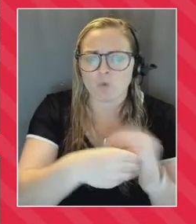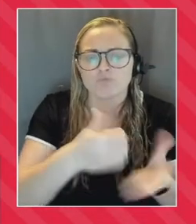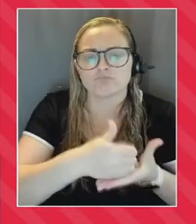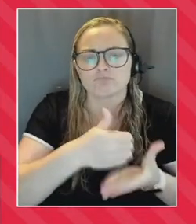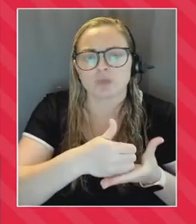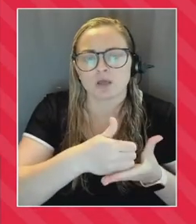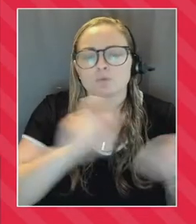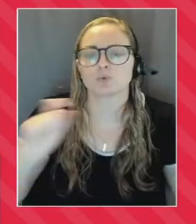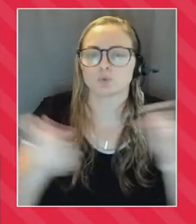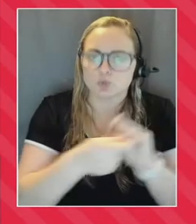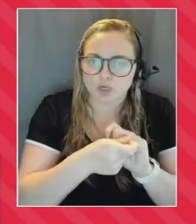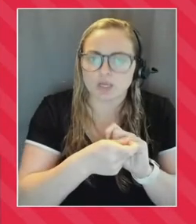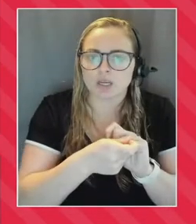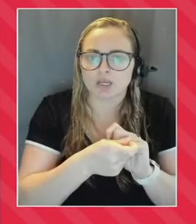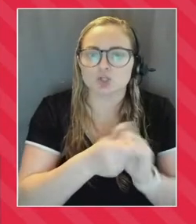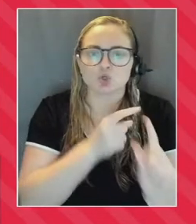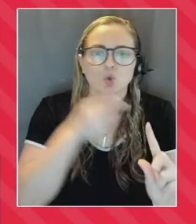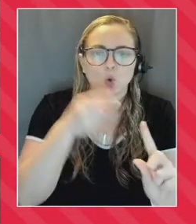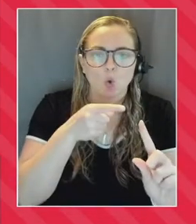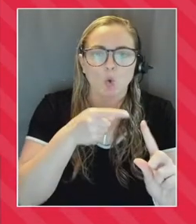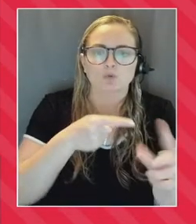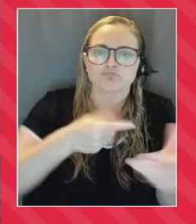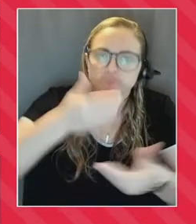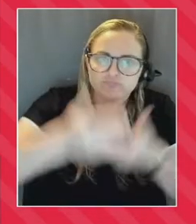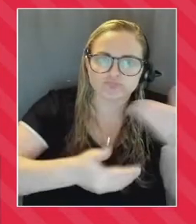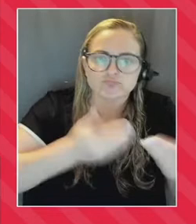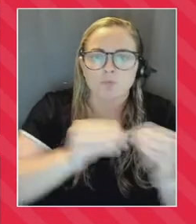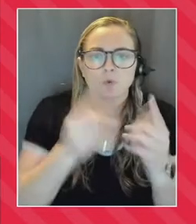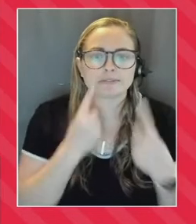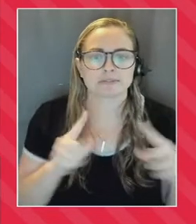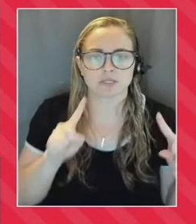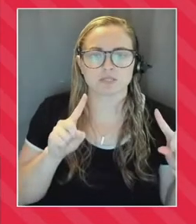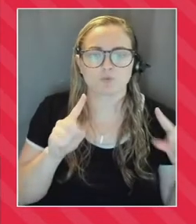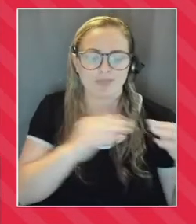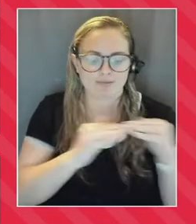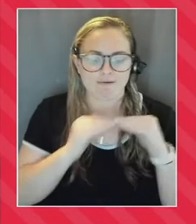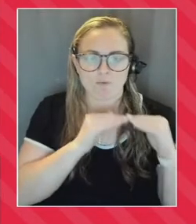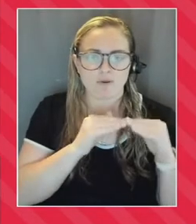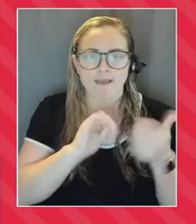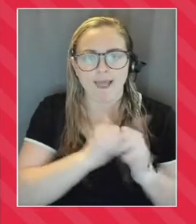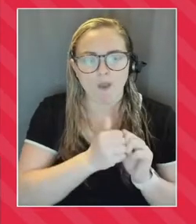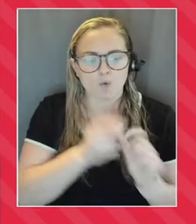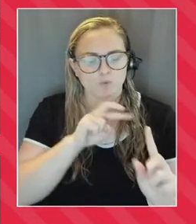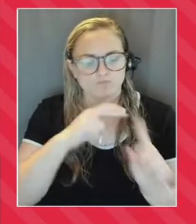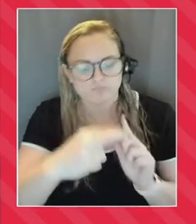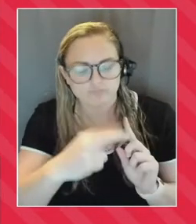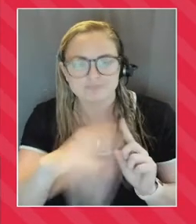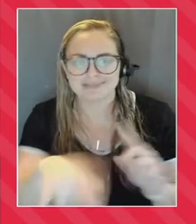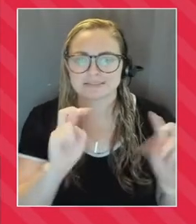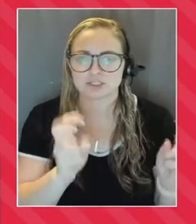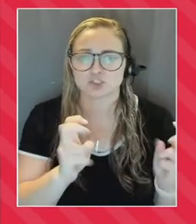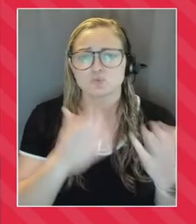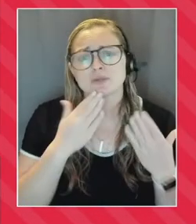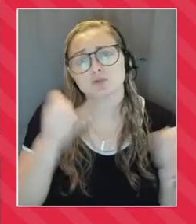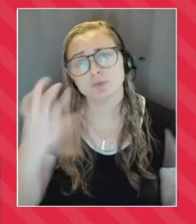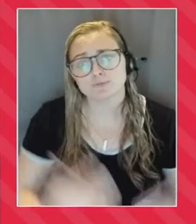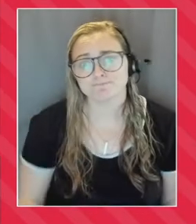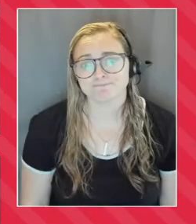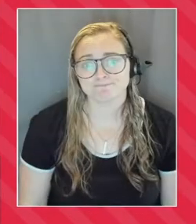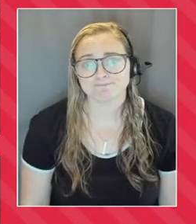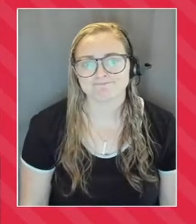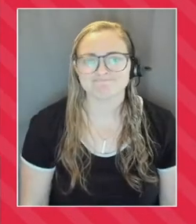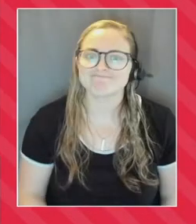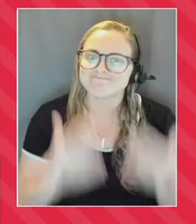move your goals forward when it comes to equity and how you think about this issue. And so thank you so much. Thank